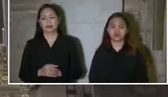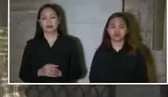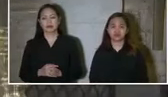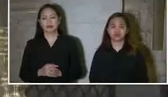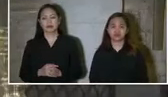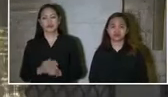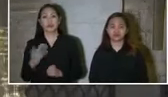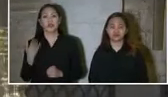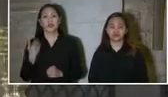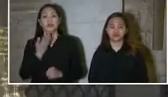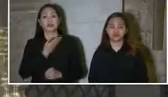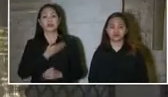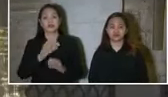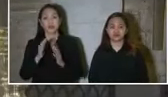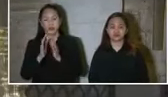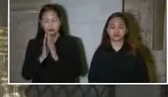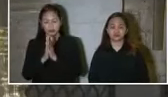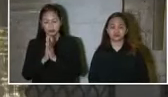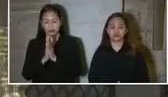Let us pray.